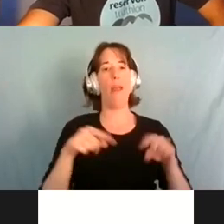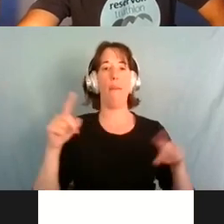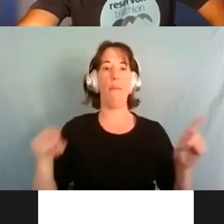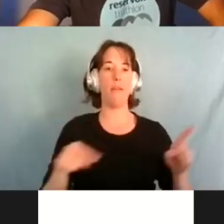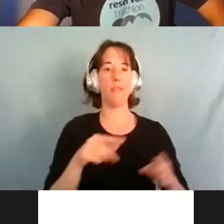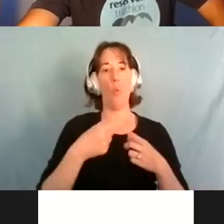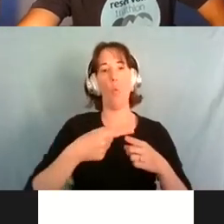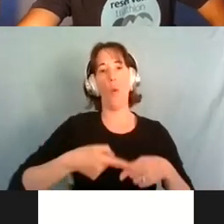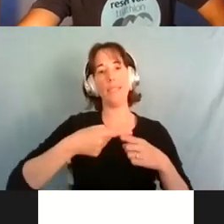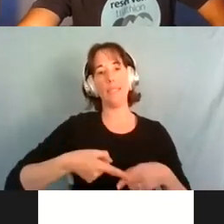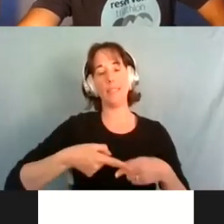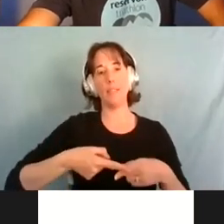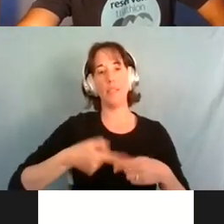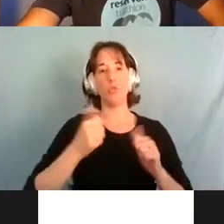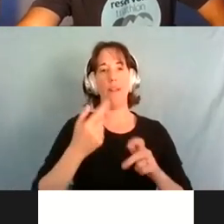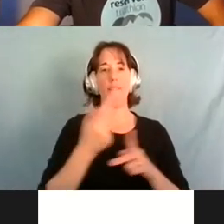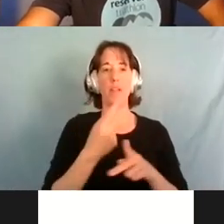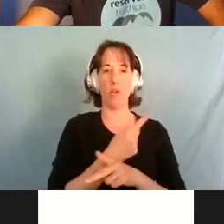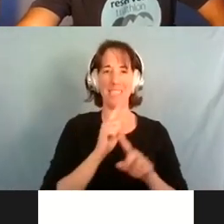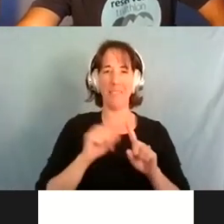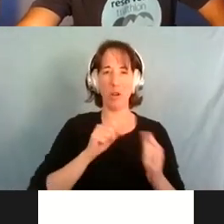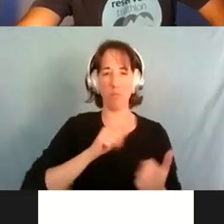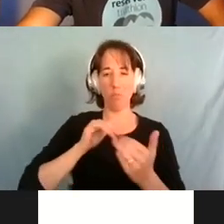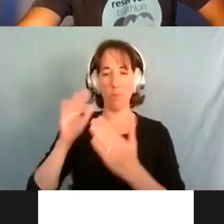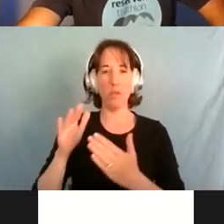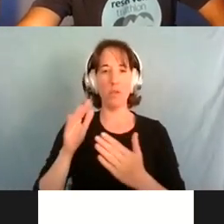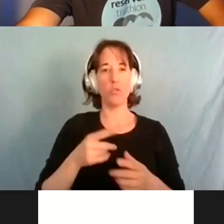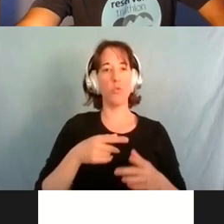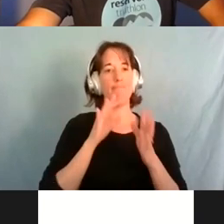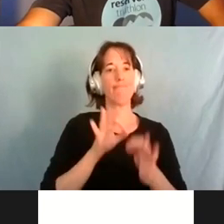of optimizing those weights to give you the better solution.